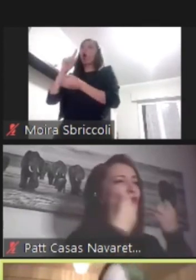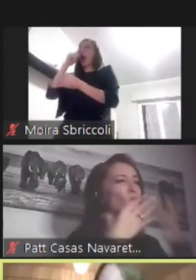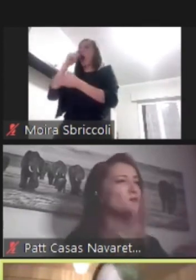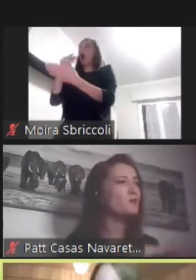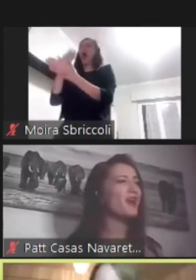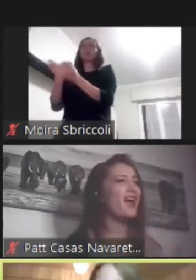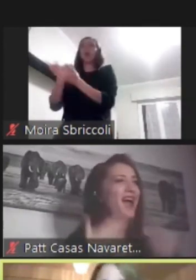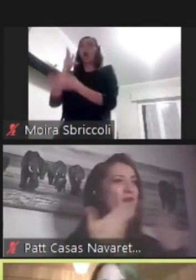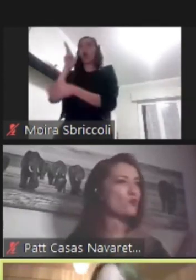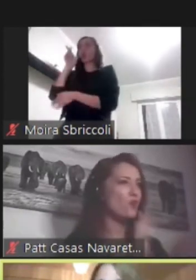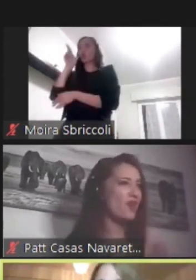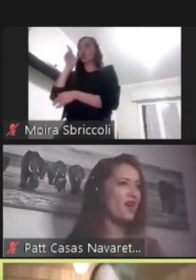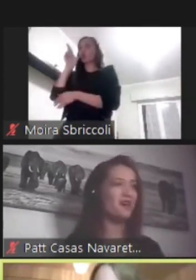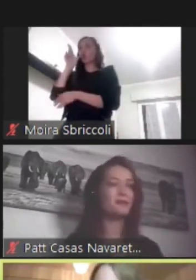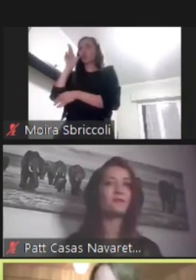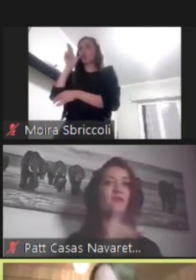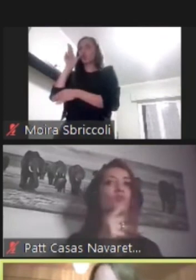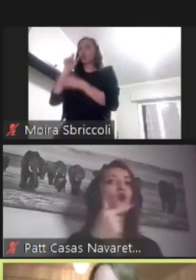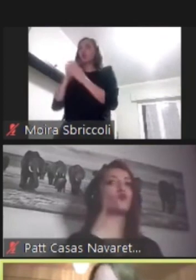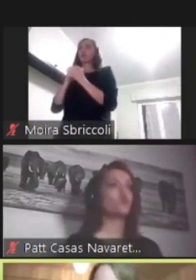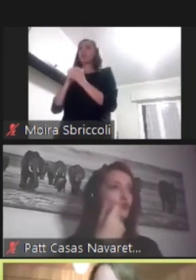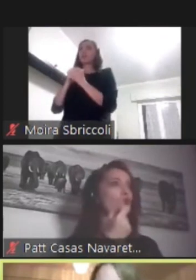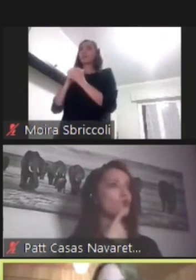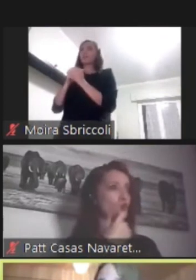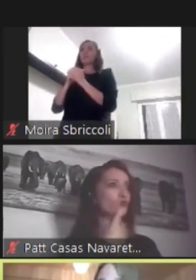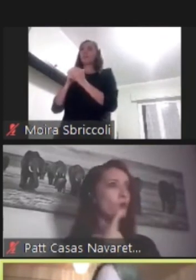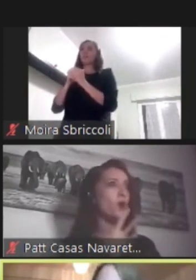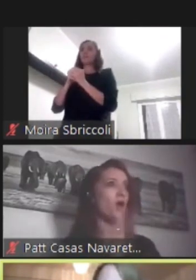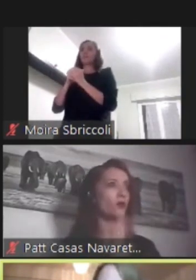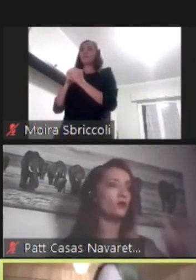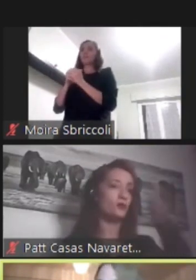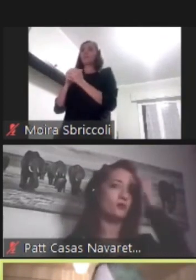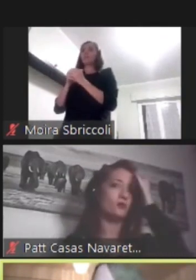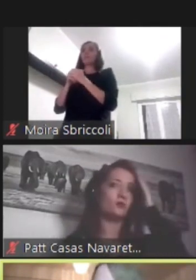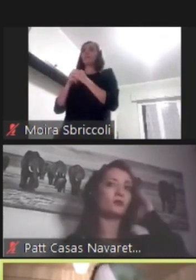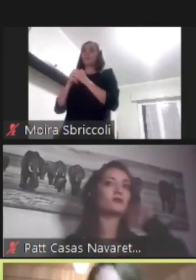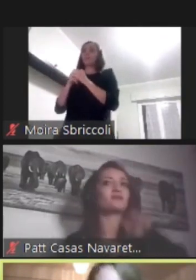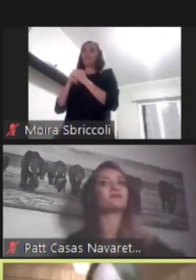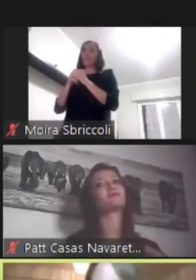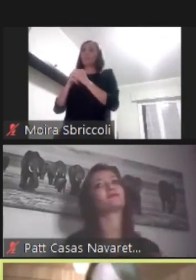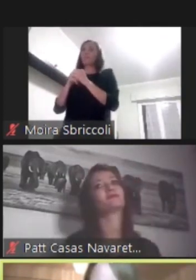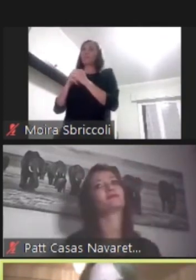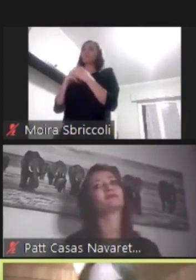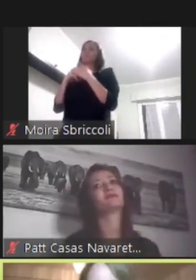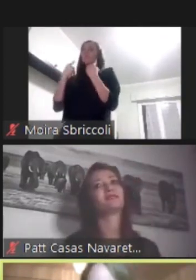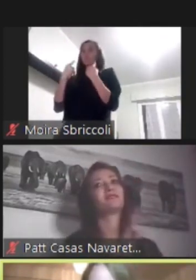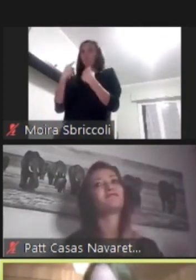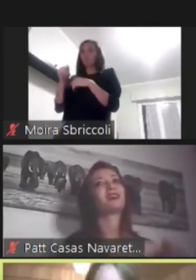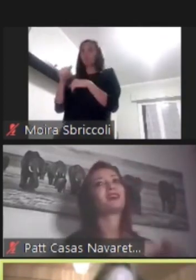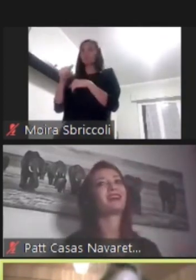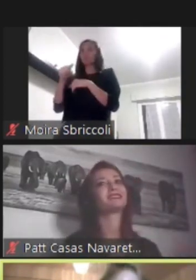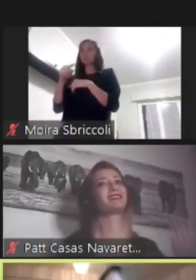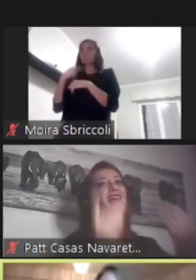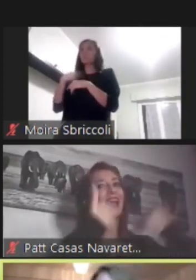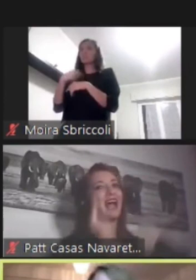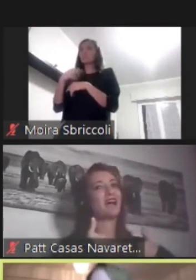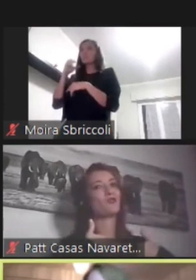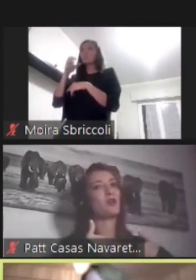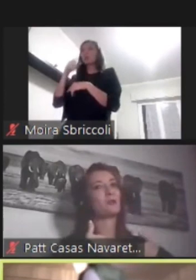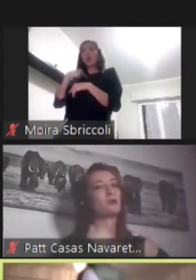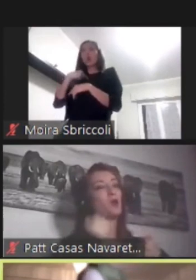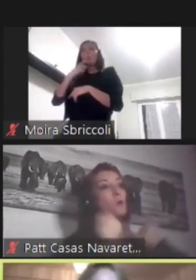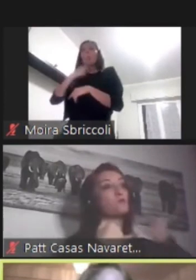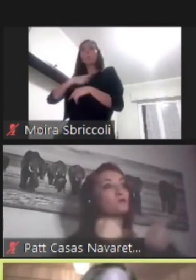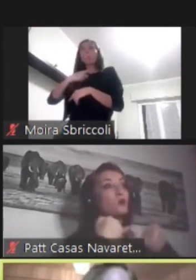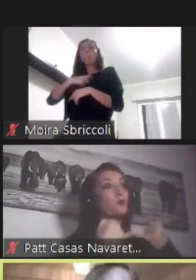help with any menopausal problems. And luckily, I have none so far, which is